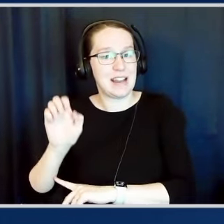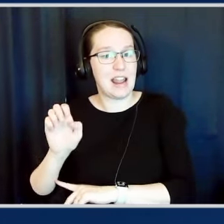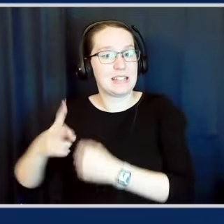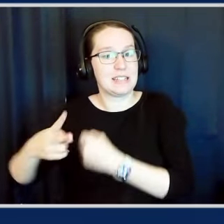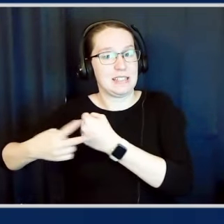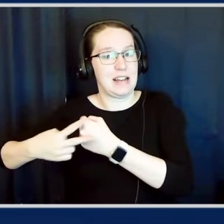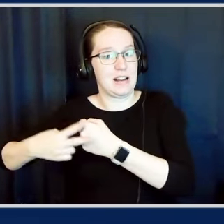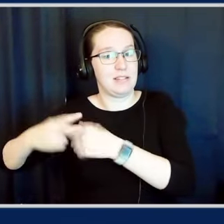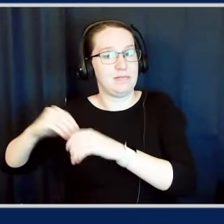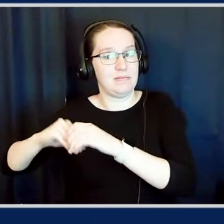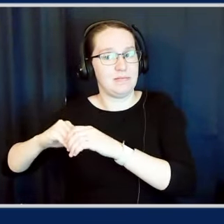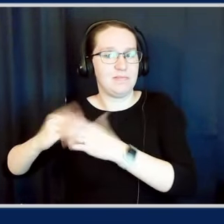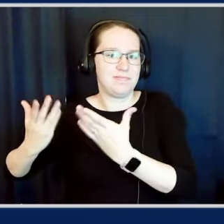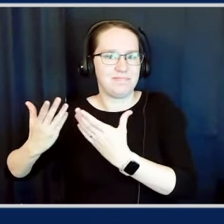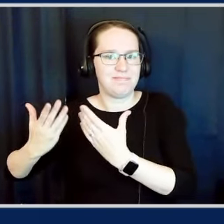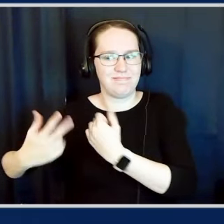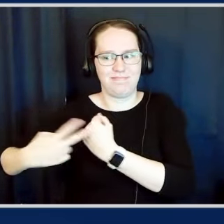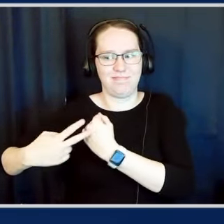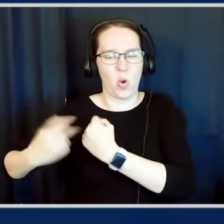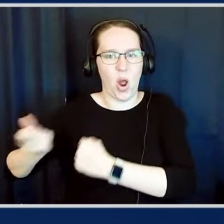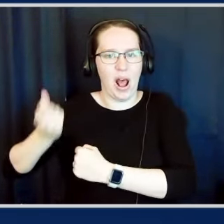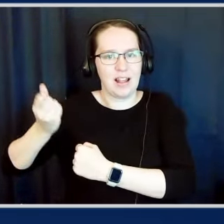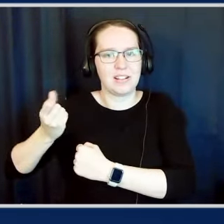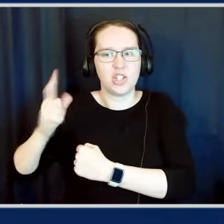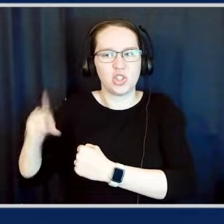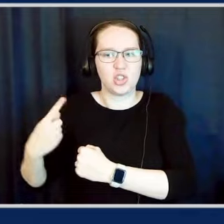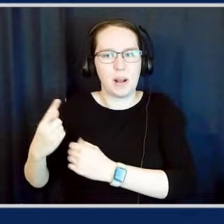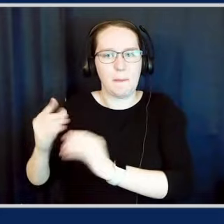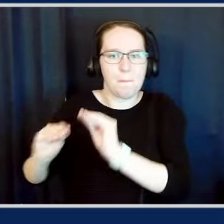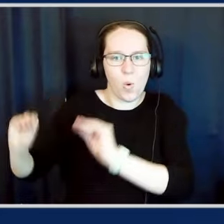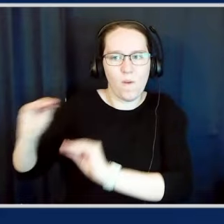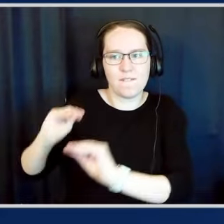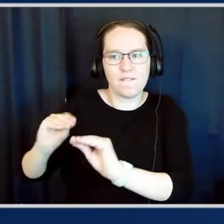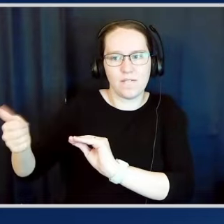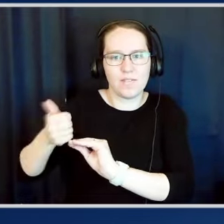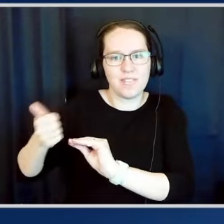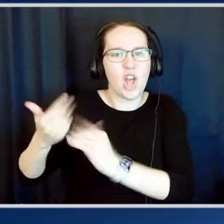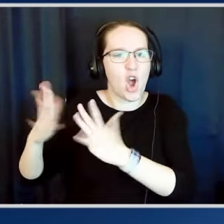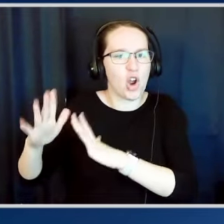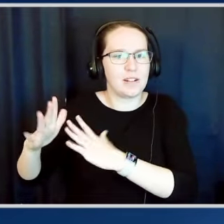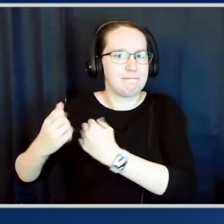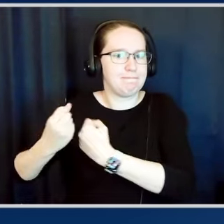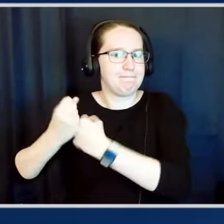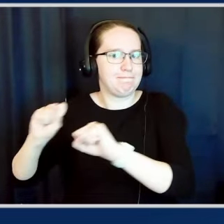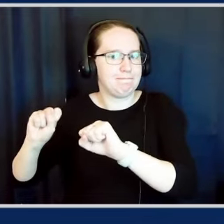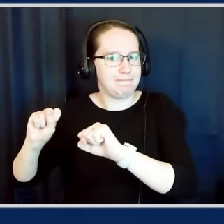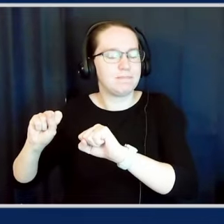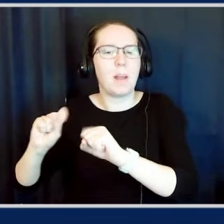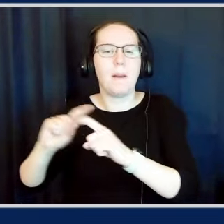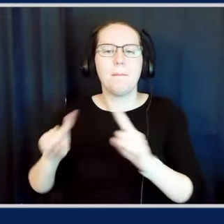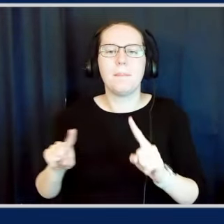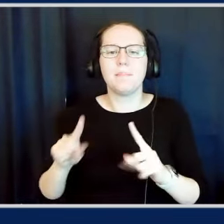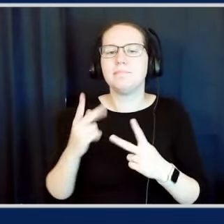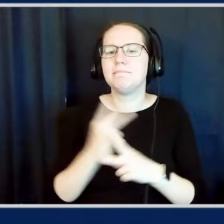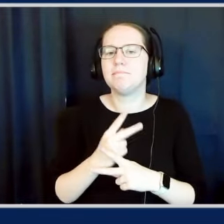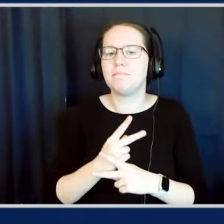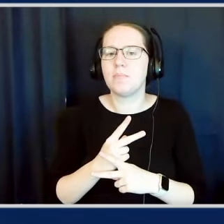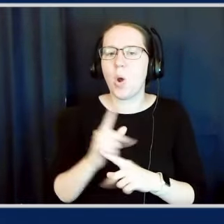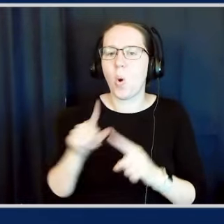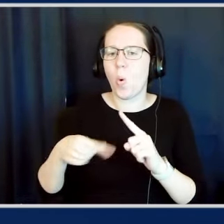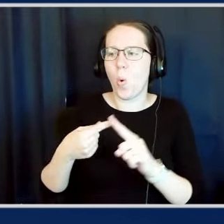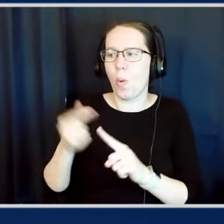your S3 bucket, for example, or is being just physically moved around, it's encrypted, right? Yep. So then the question is when the